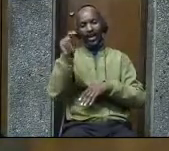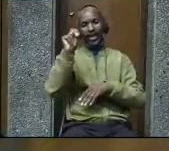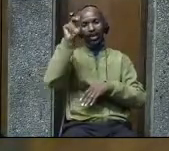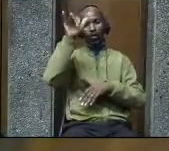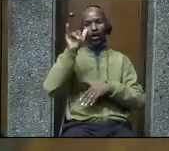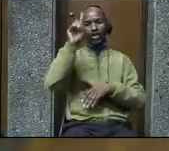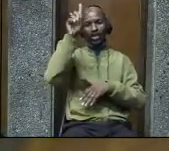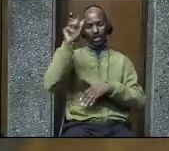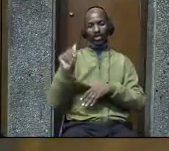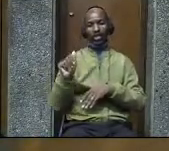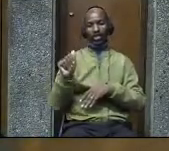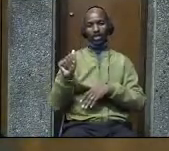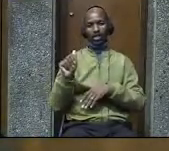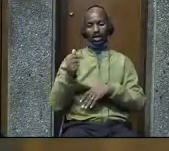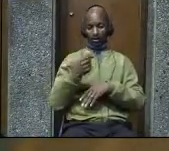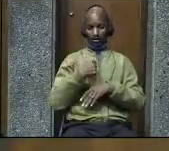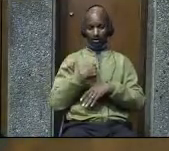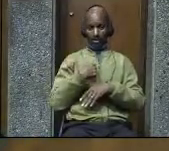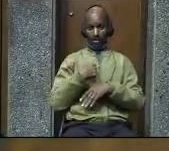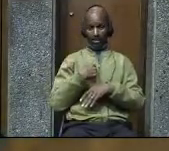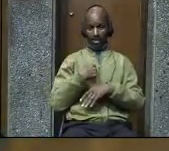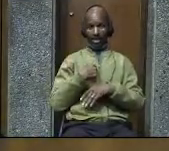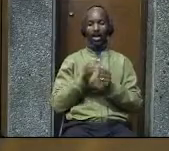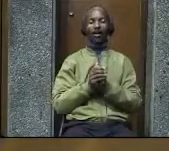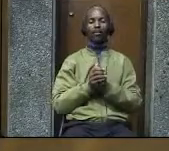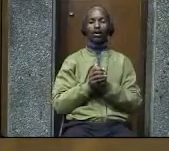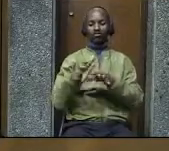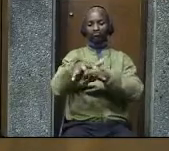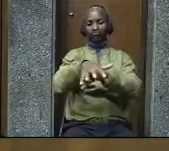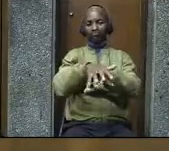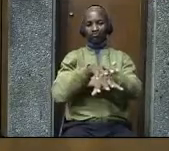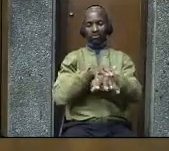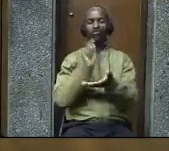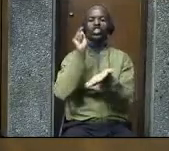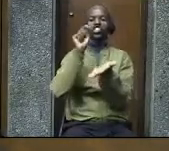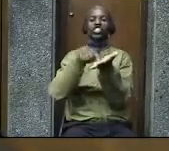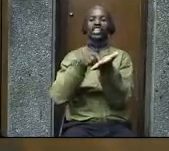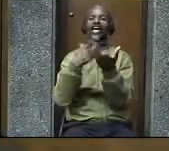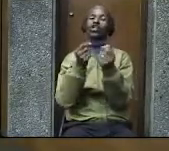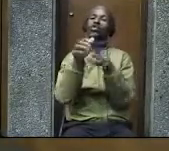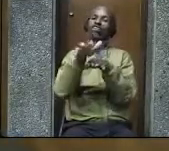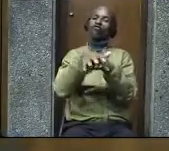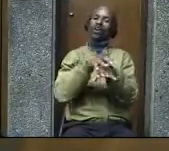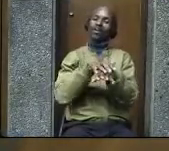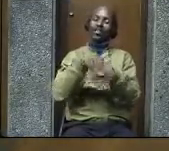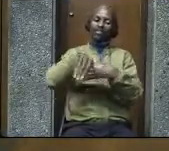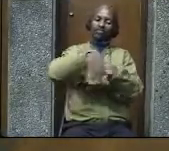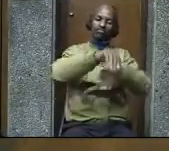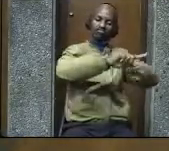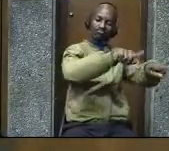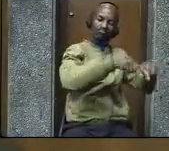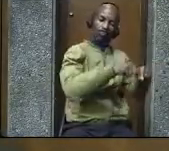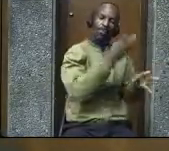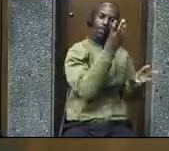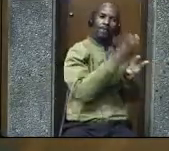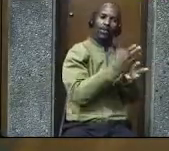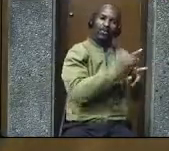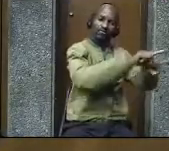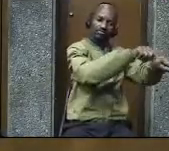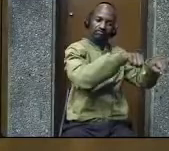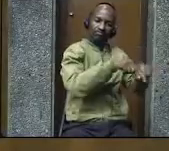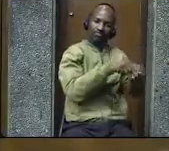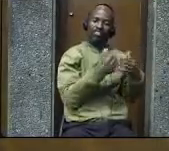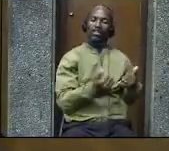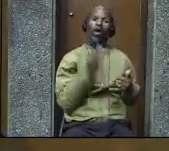NYDA, I'm in poultry farming. I do that farming at the backyard of my mother.